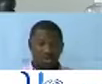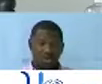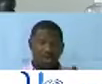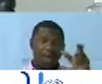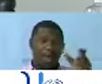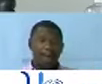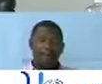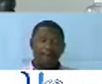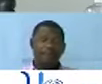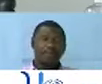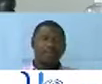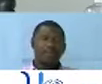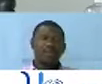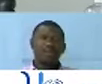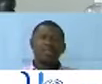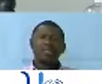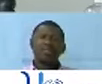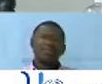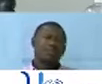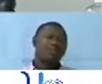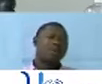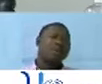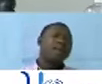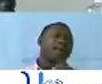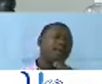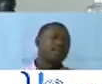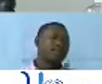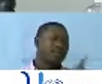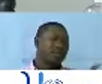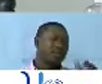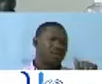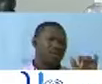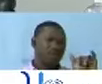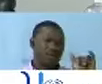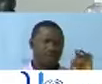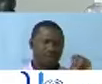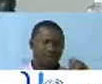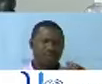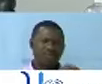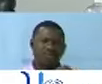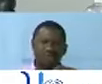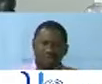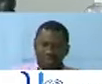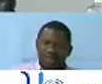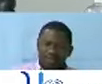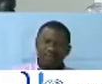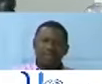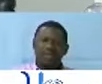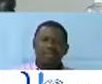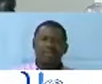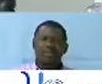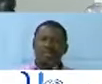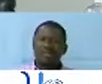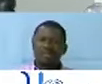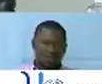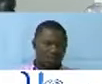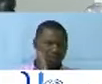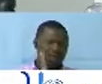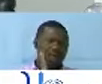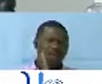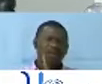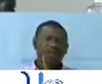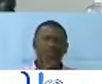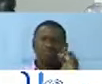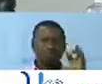like Mr. Gay was just grabbed and taken away without due process. Wax nga ñu